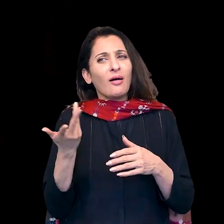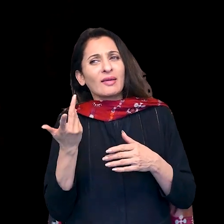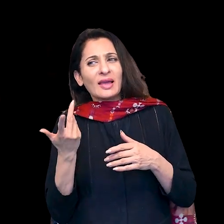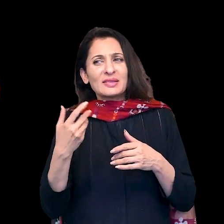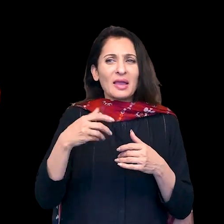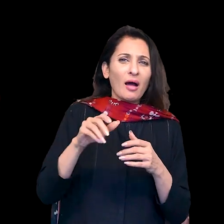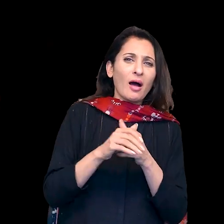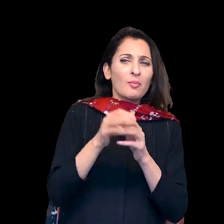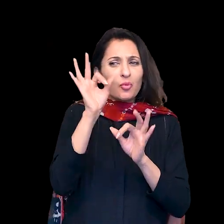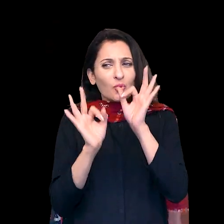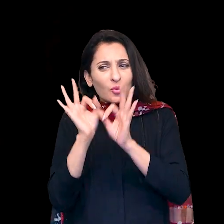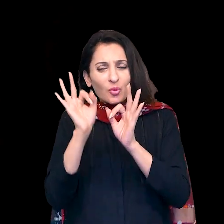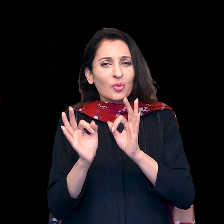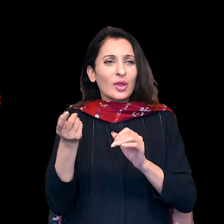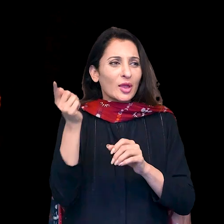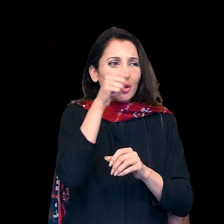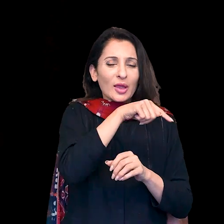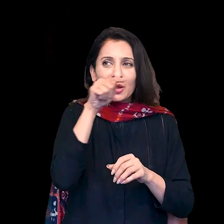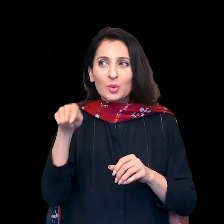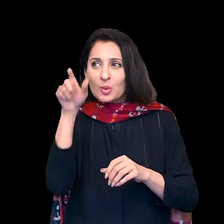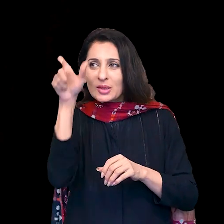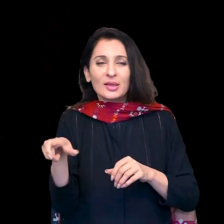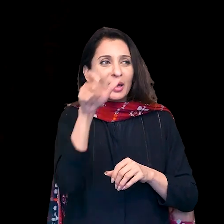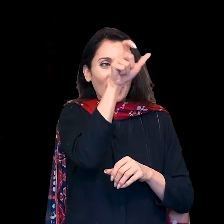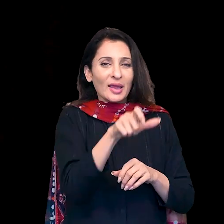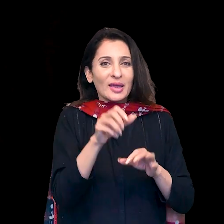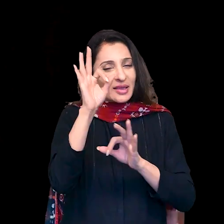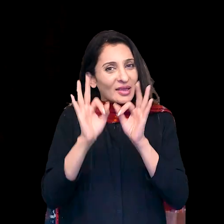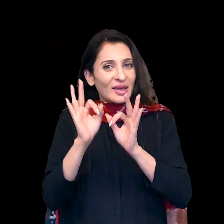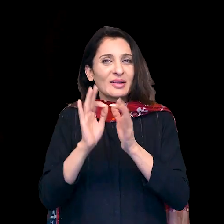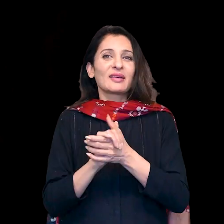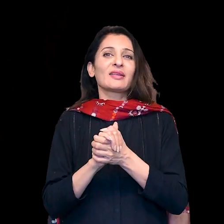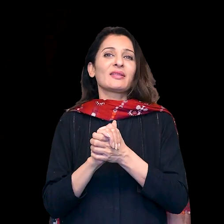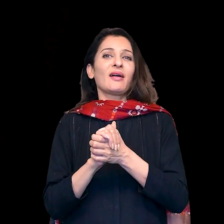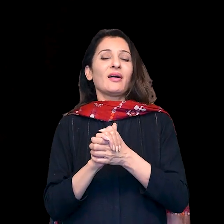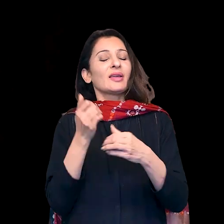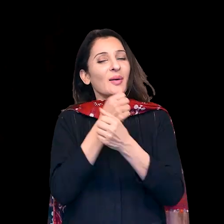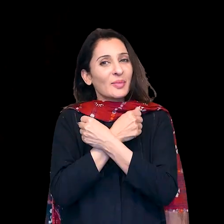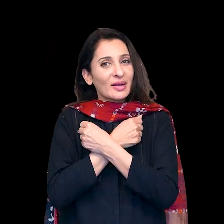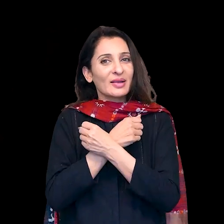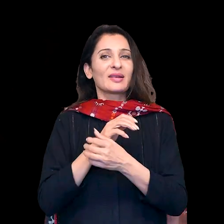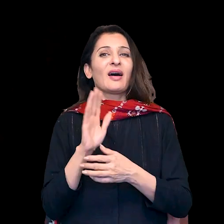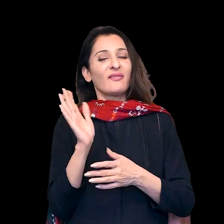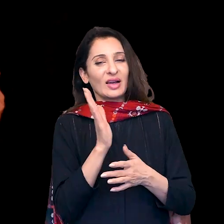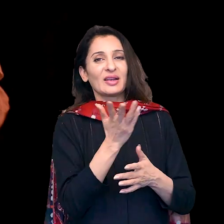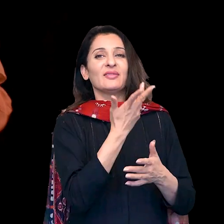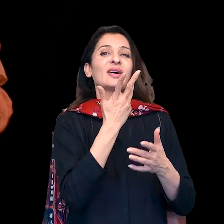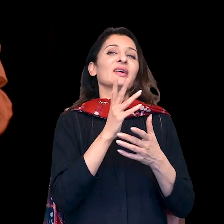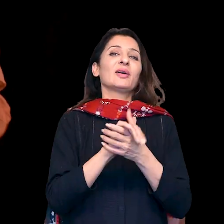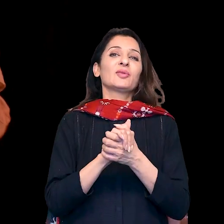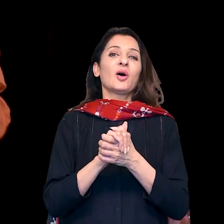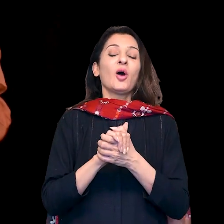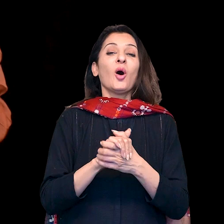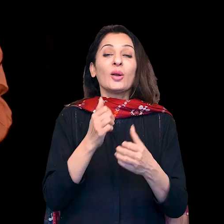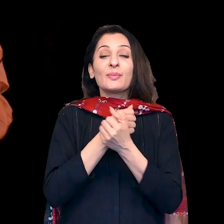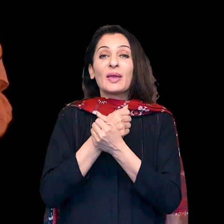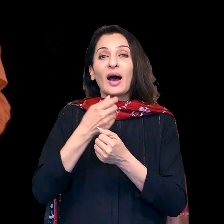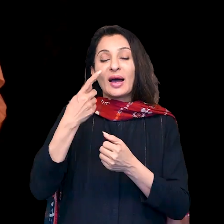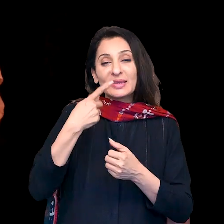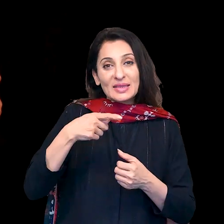giving, receiving, taking is. That's language of love also. That is something we learn from the people who raise